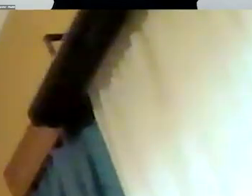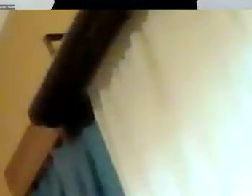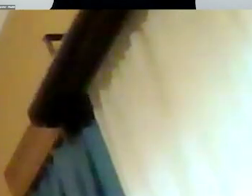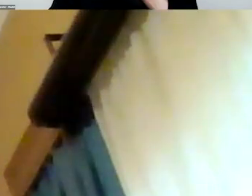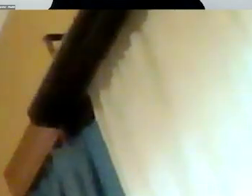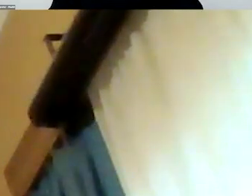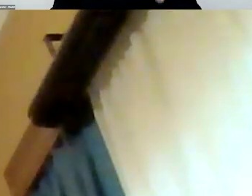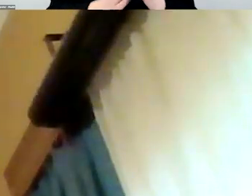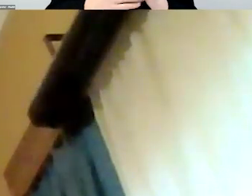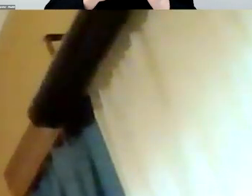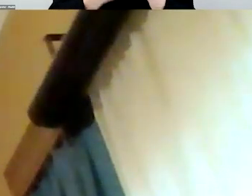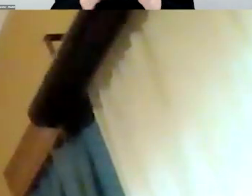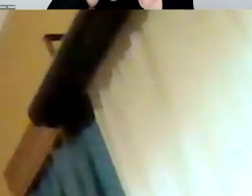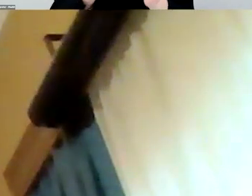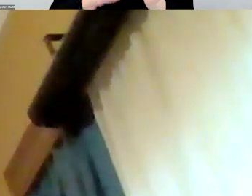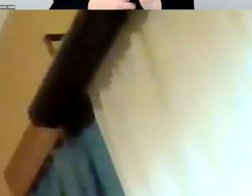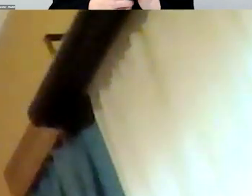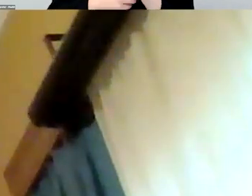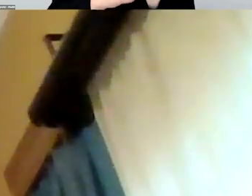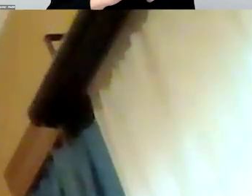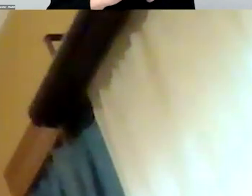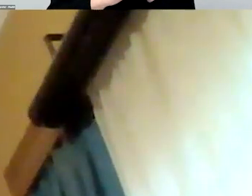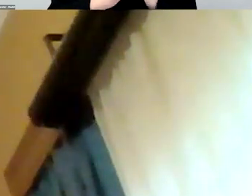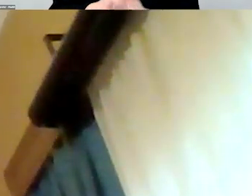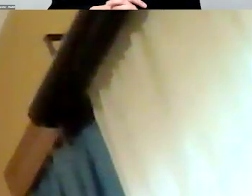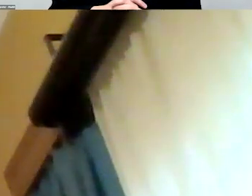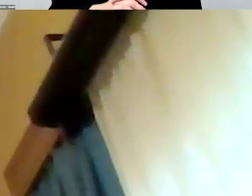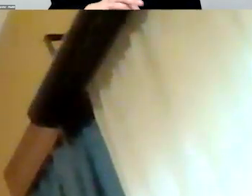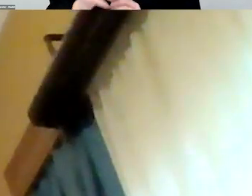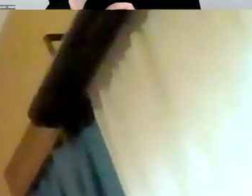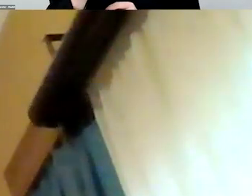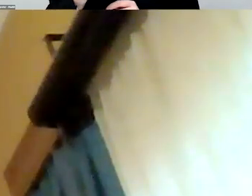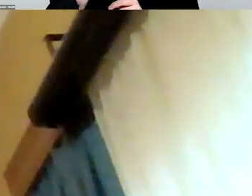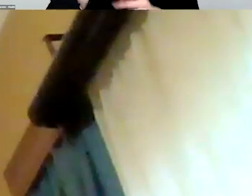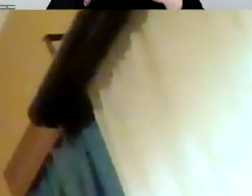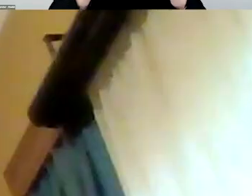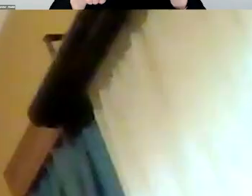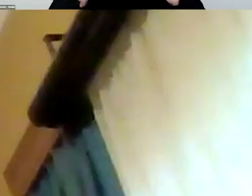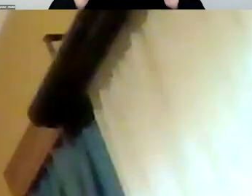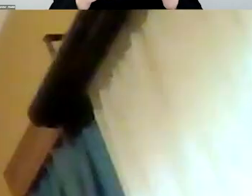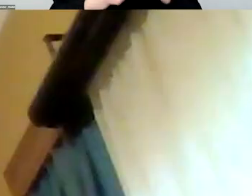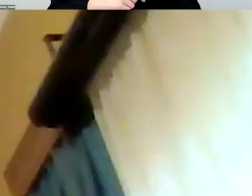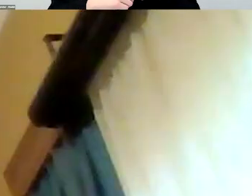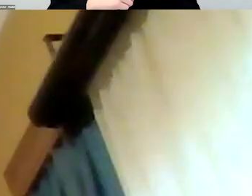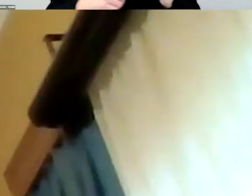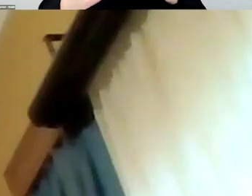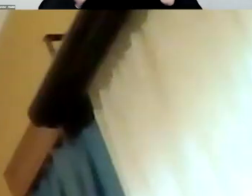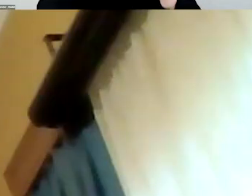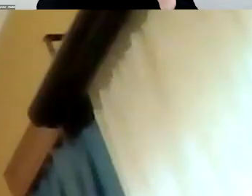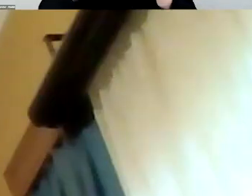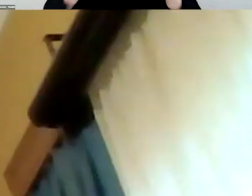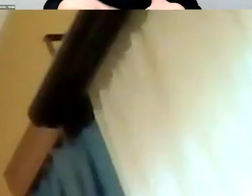Okay, Marianne, Siobhan, and Susan. The first question is, has AI changed the framework